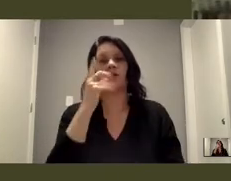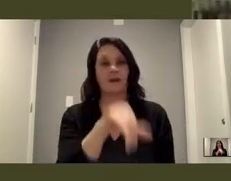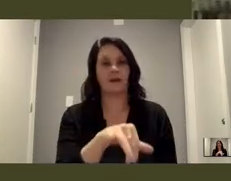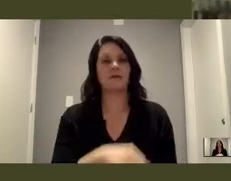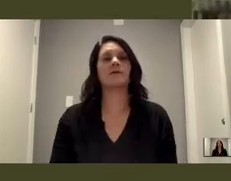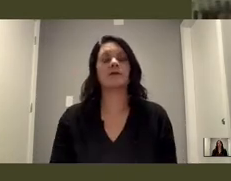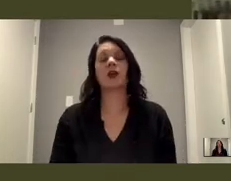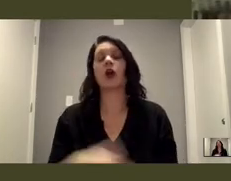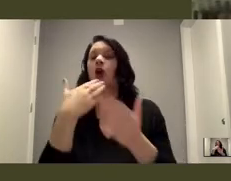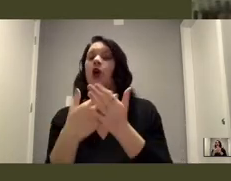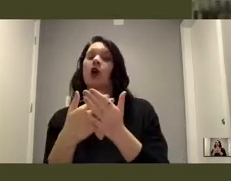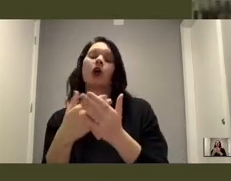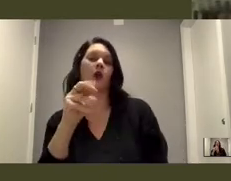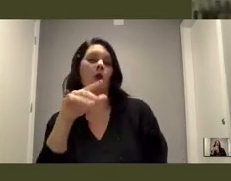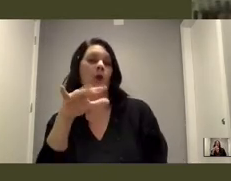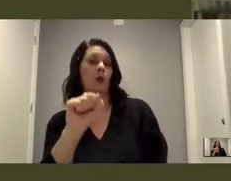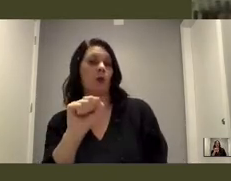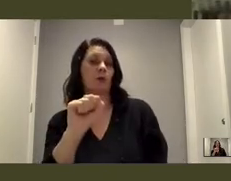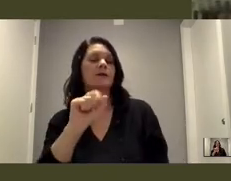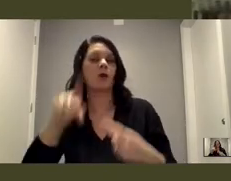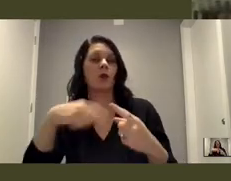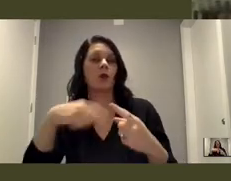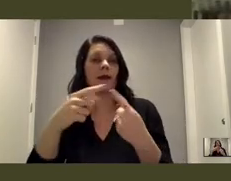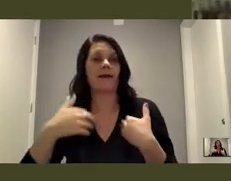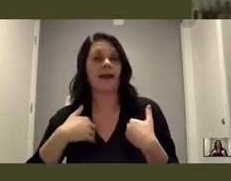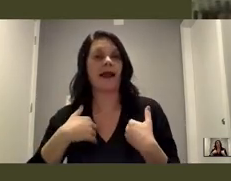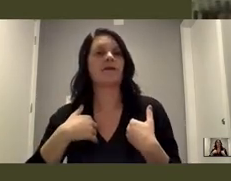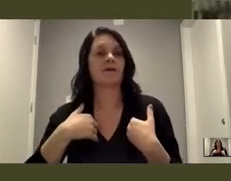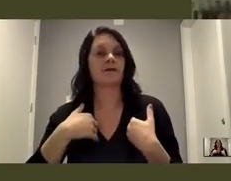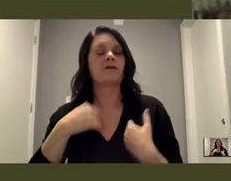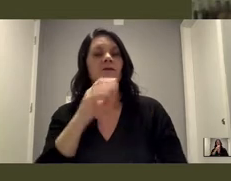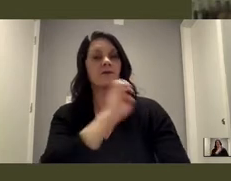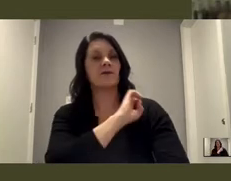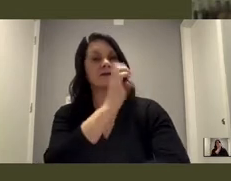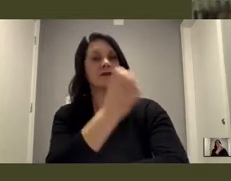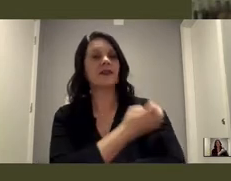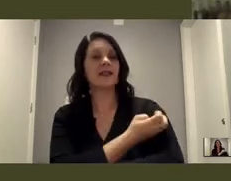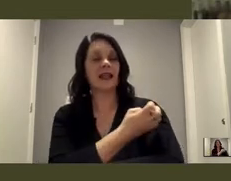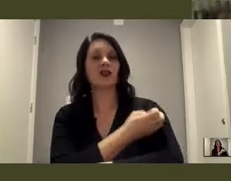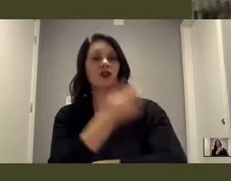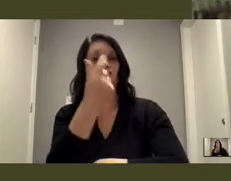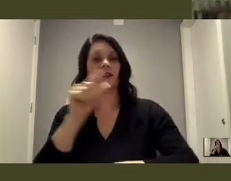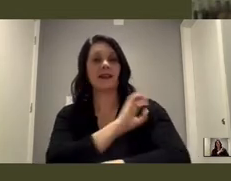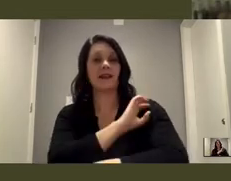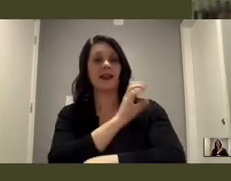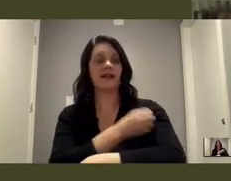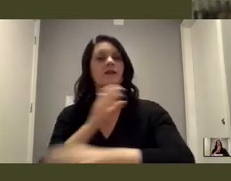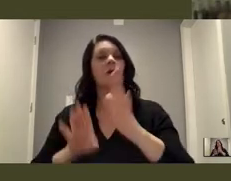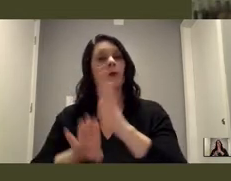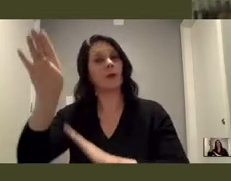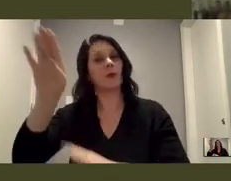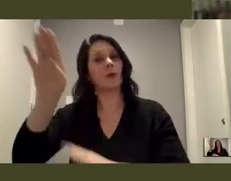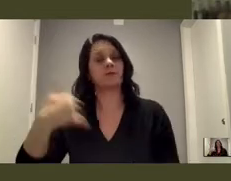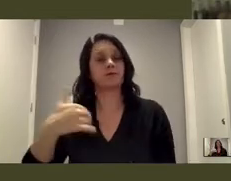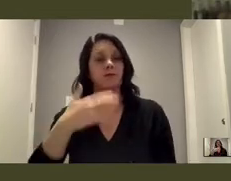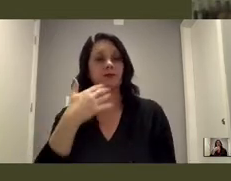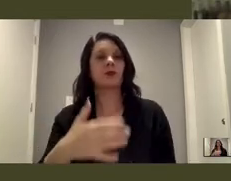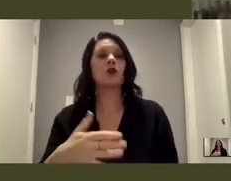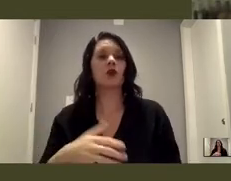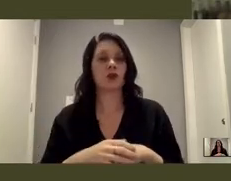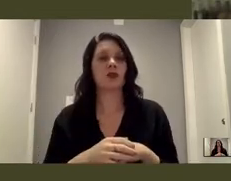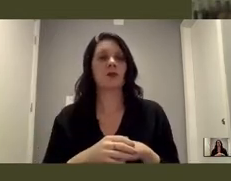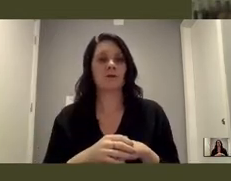that, renewable energy is really booming, has been booming last decade, and it's continued to sort of dominate